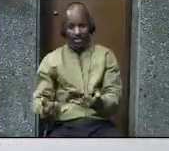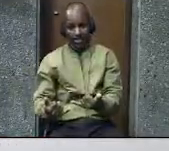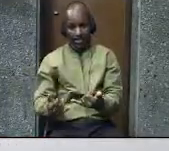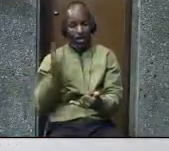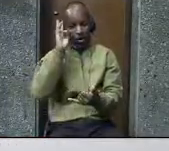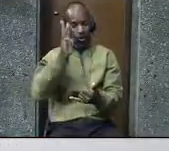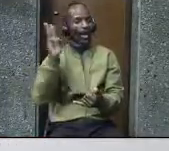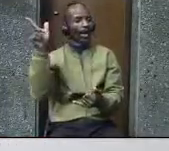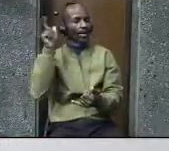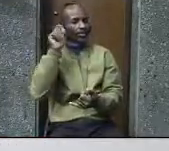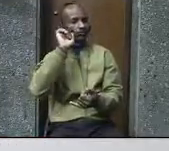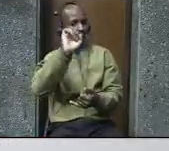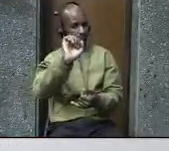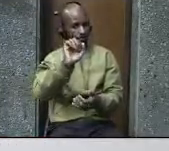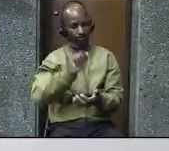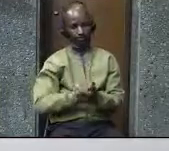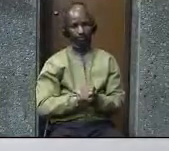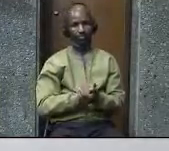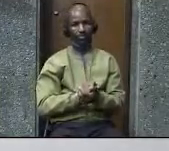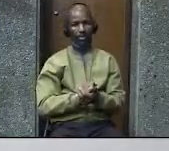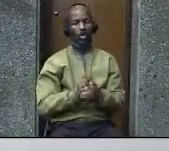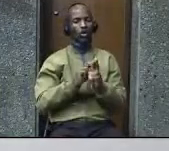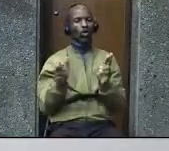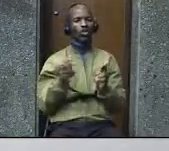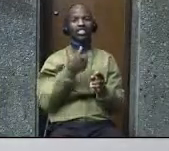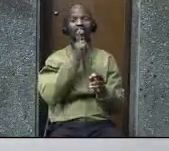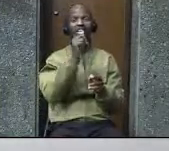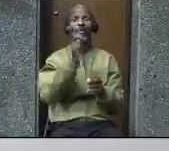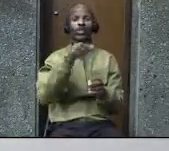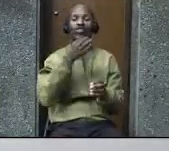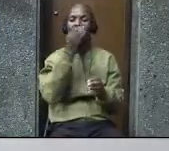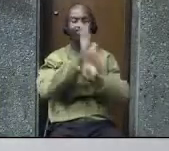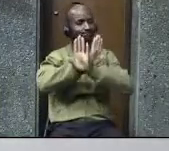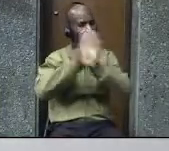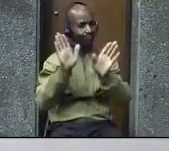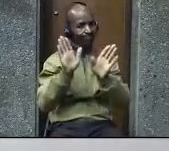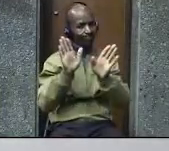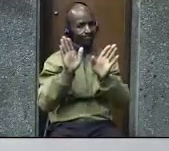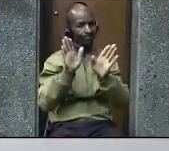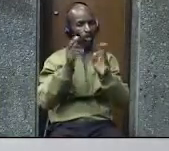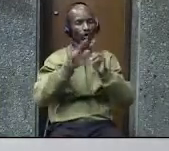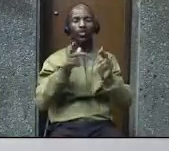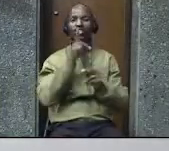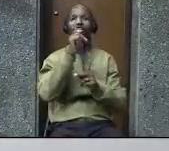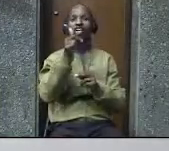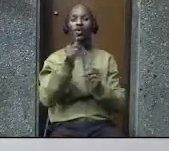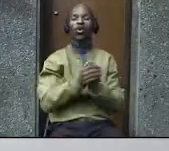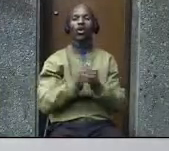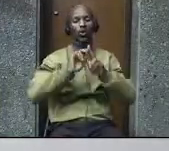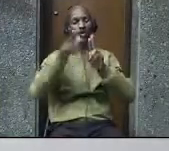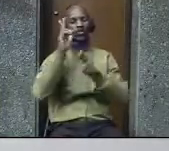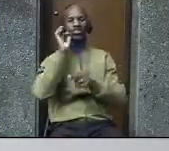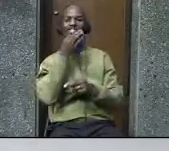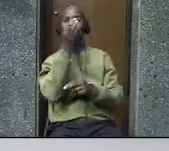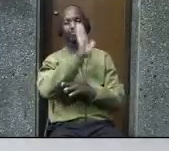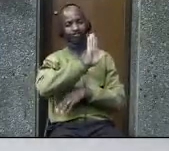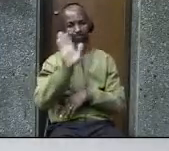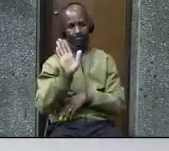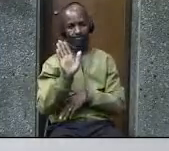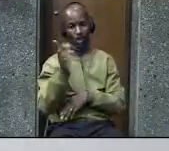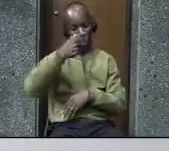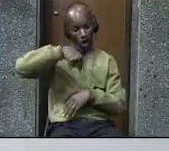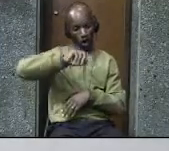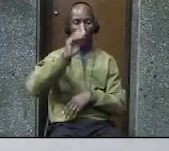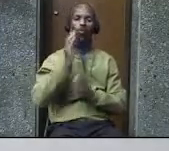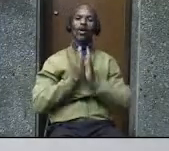are going to listen to you. We are not going to tell you what to say. We are not going to tell you what not to say. All